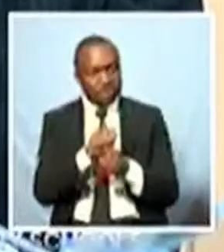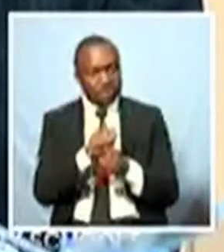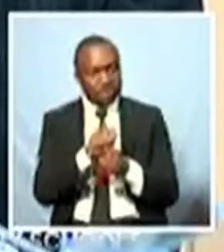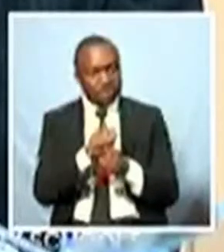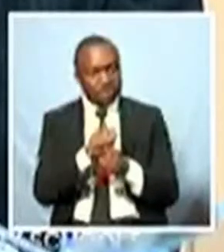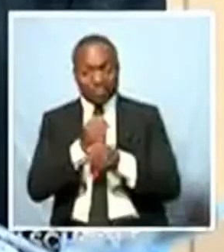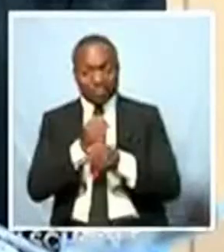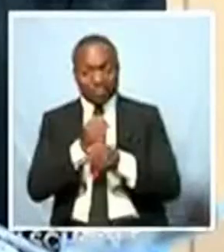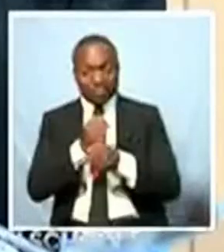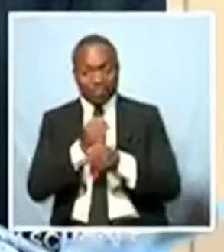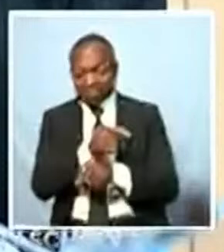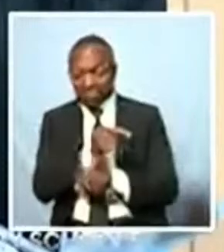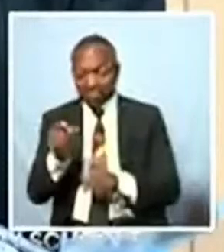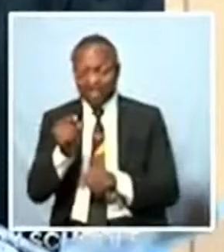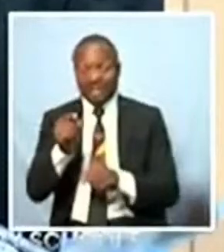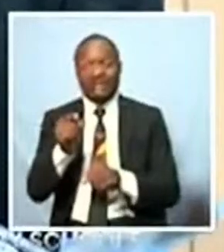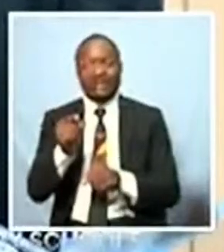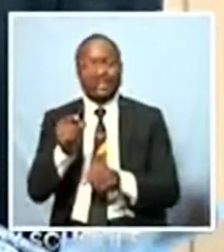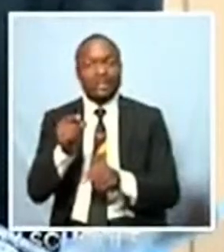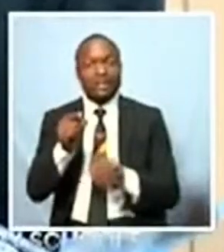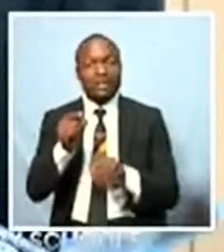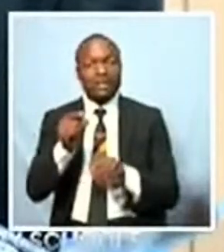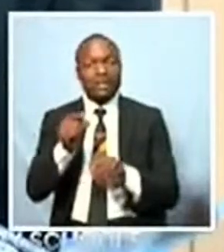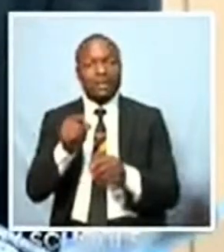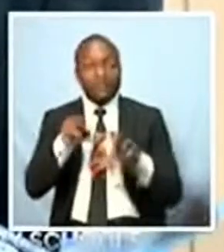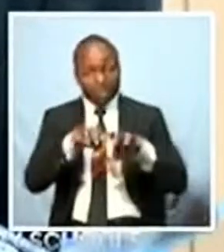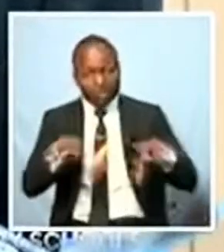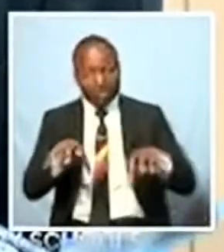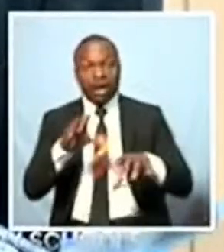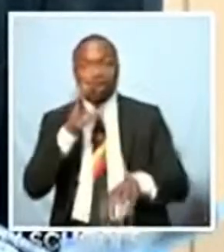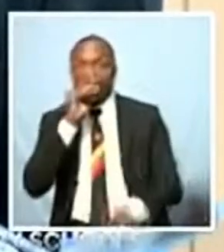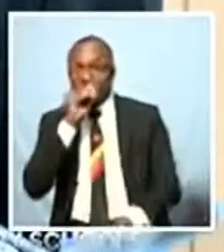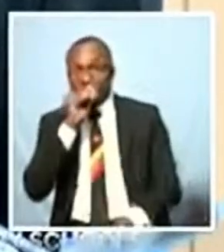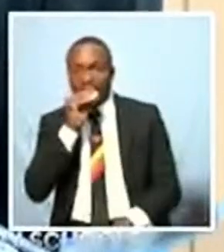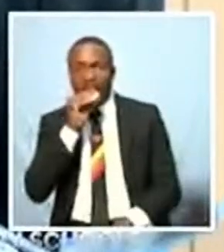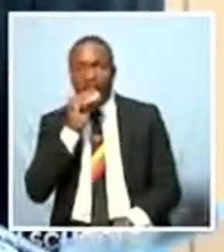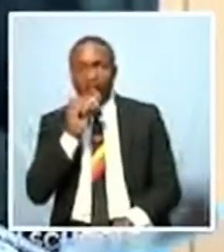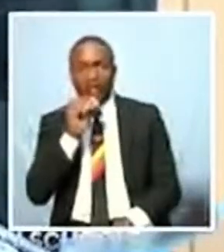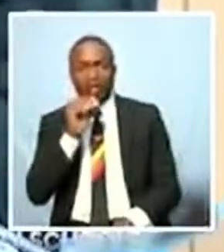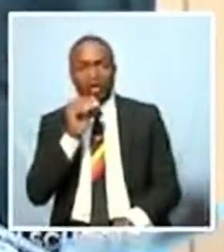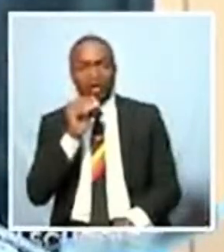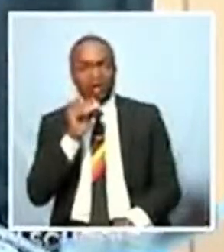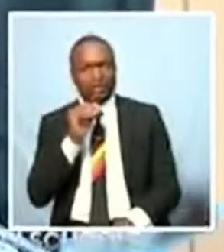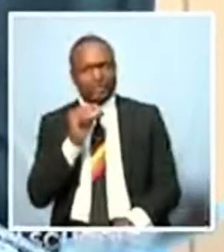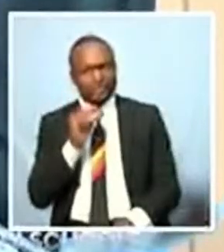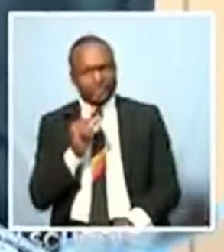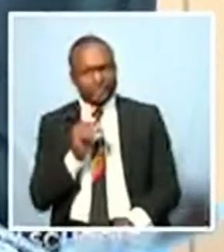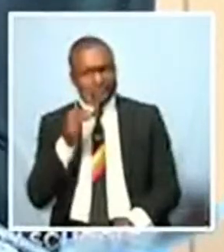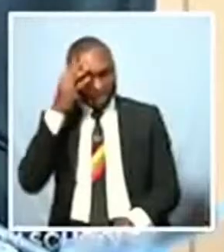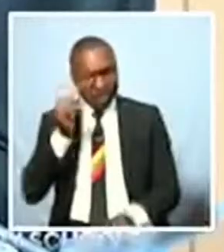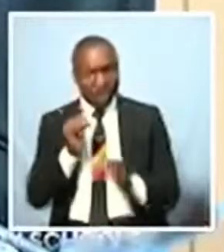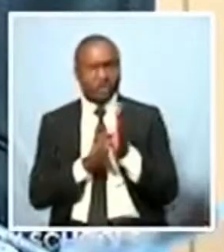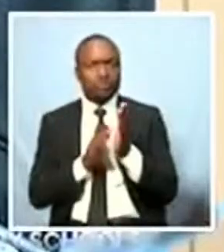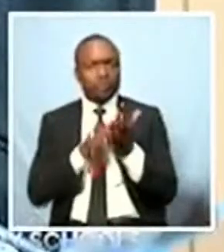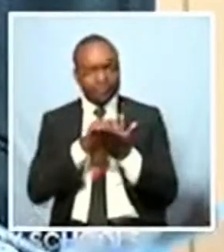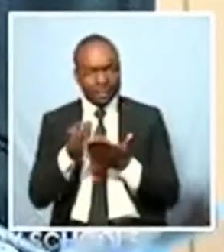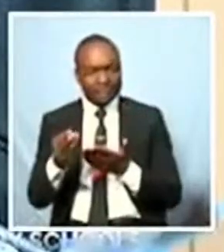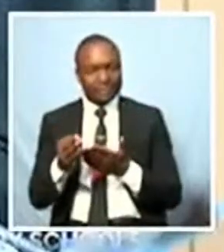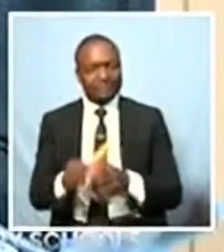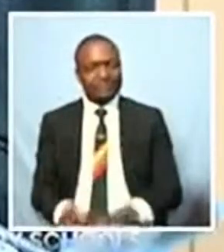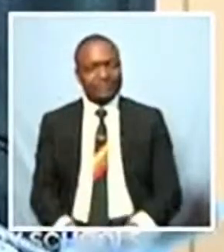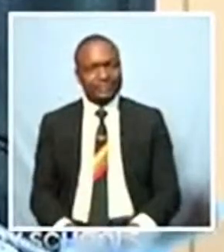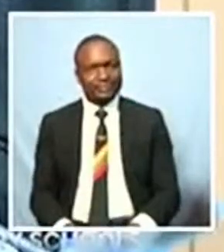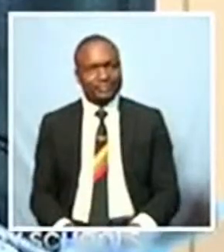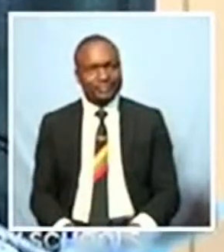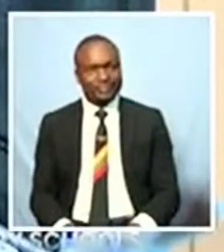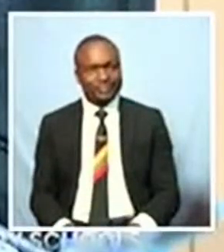to make these kids speak, talk, do this learning. Why are schools failing?